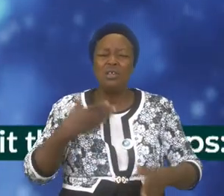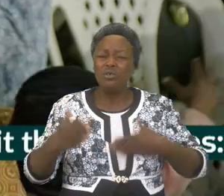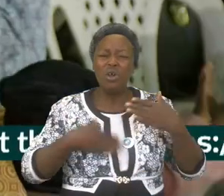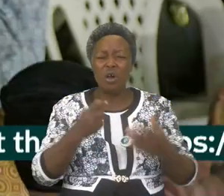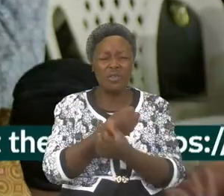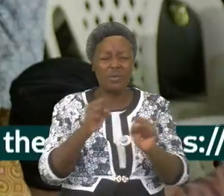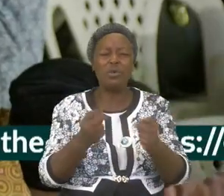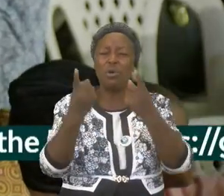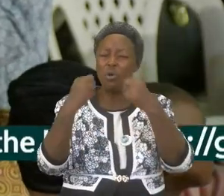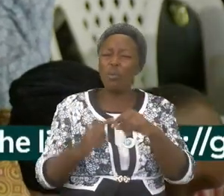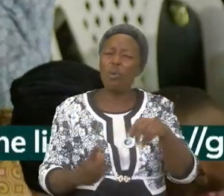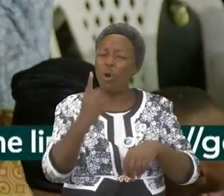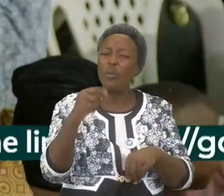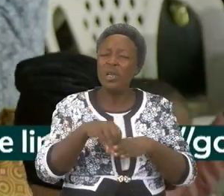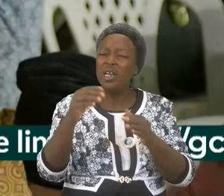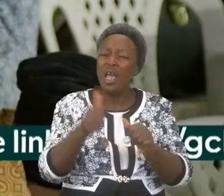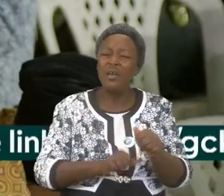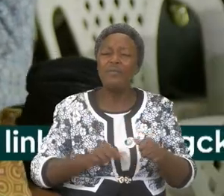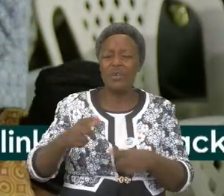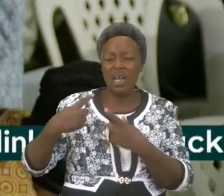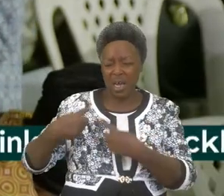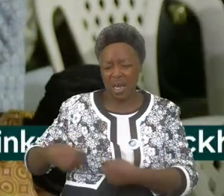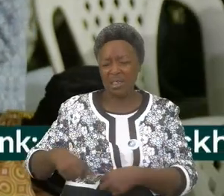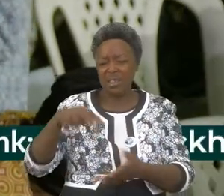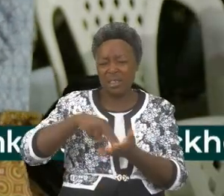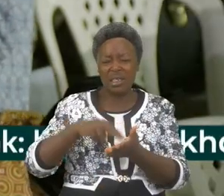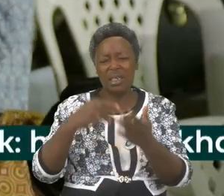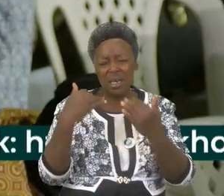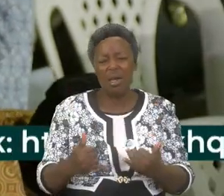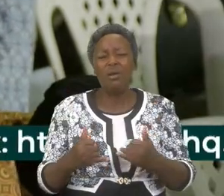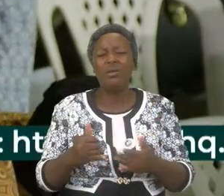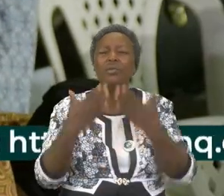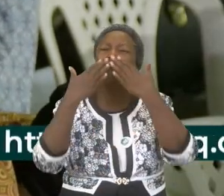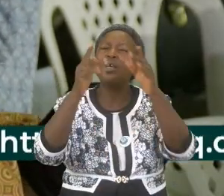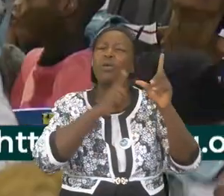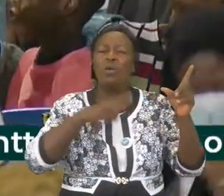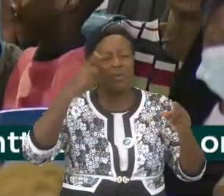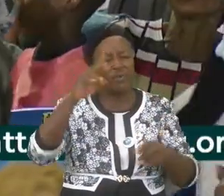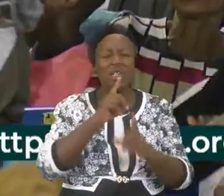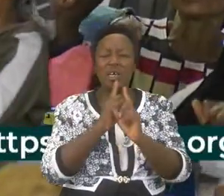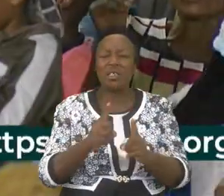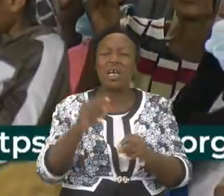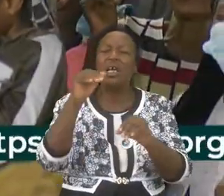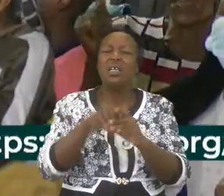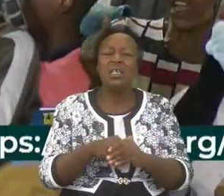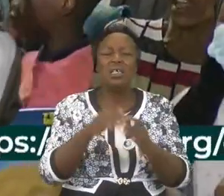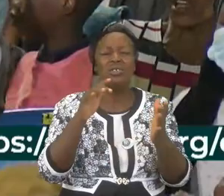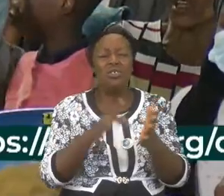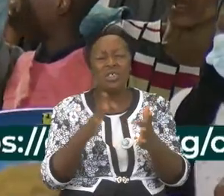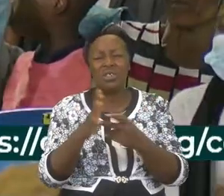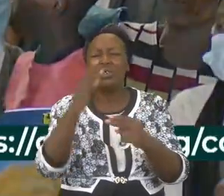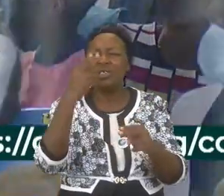now. Thank you, Lord, for the answer. In Jesus' name we pray.